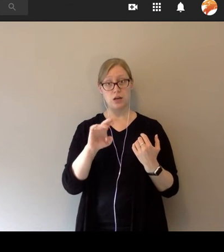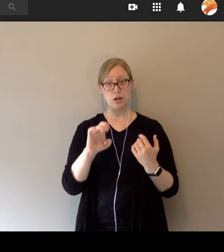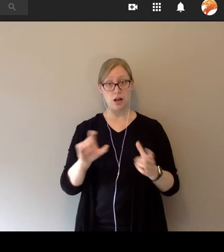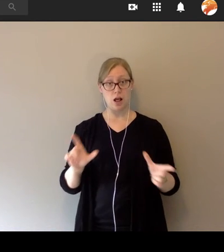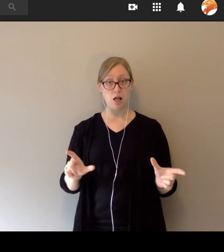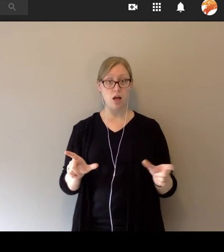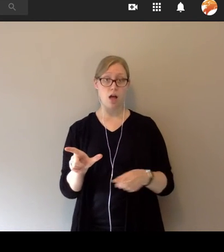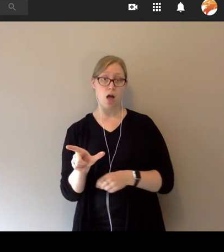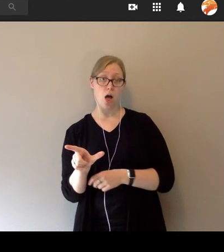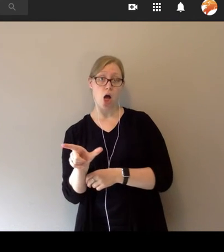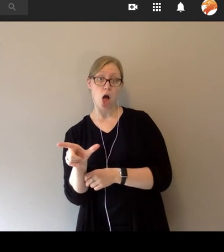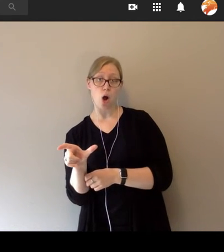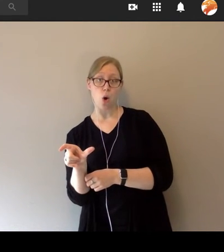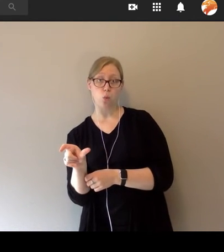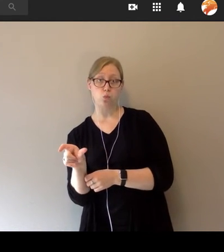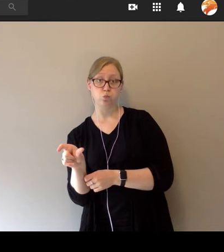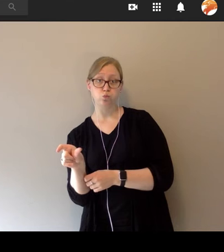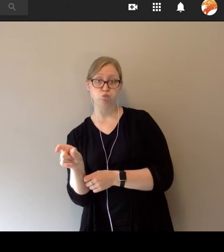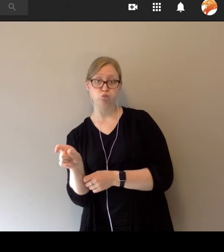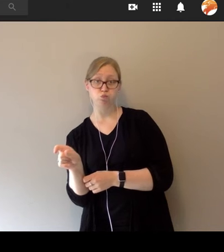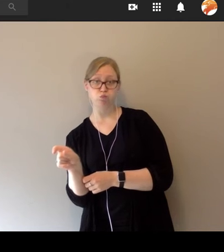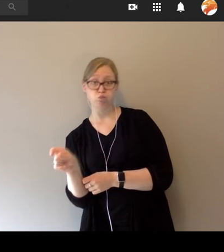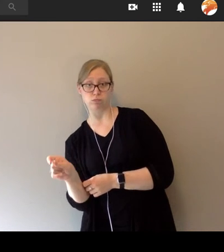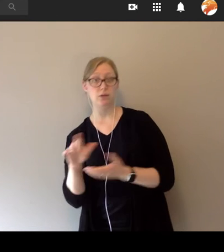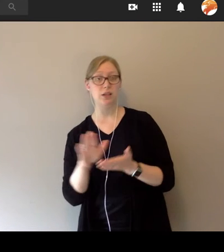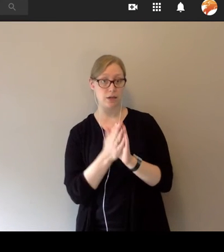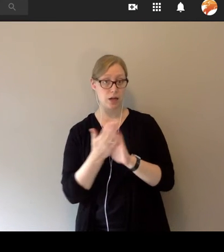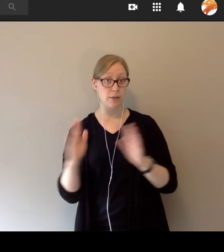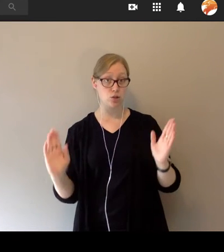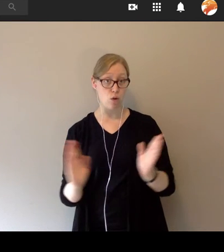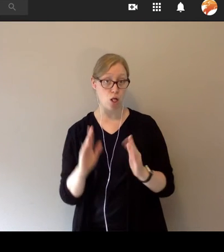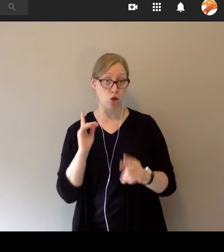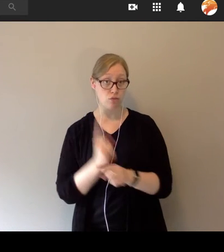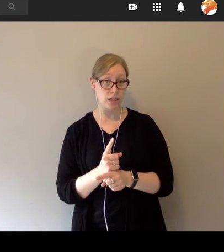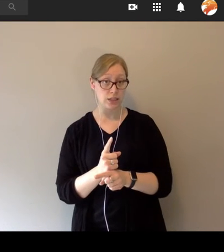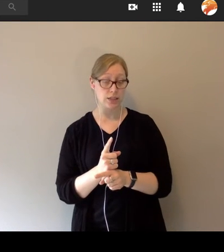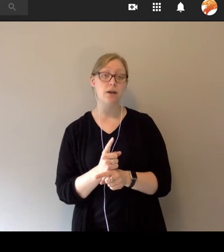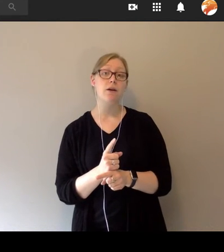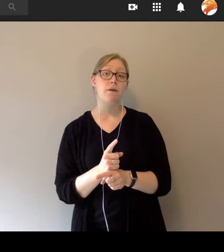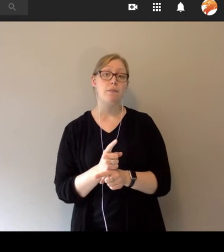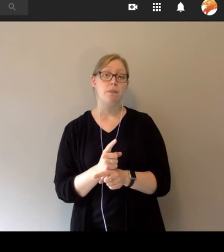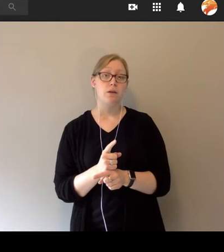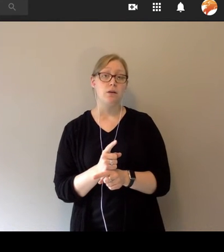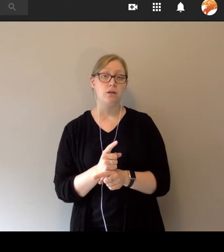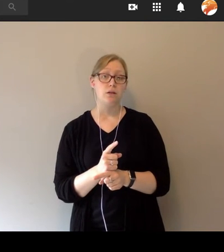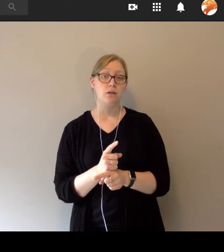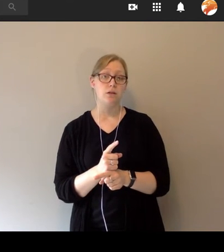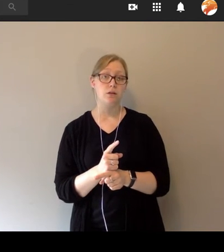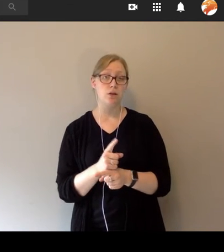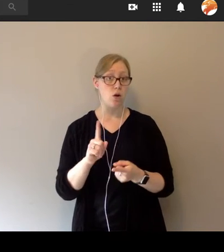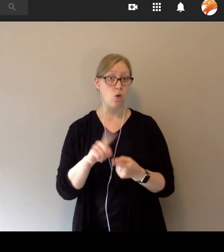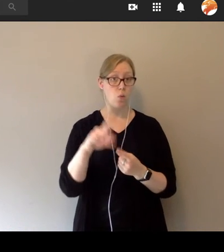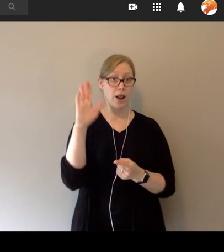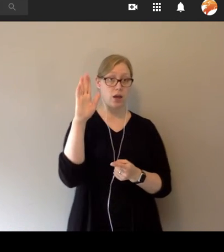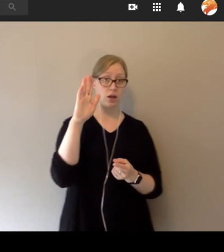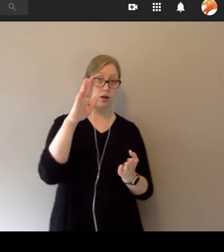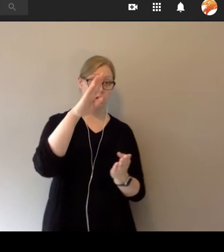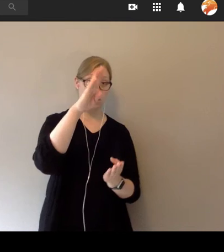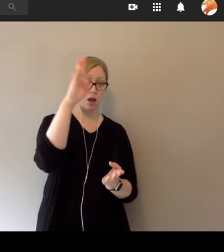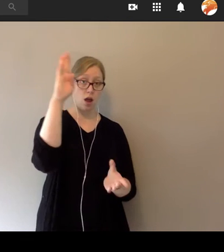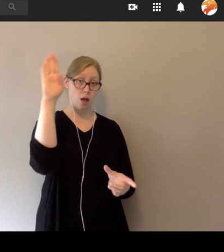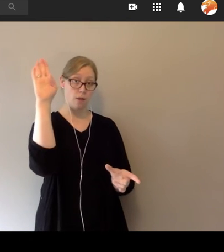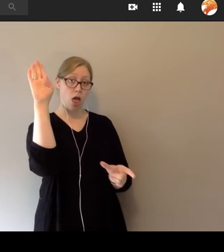this horizontal length was decreasing. And when you get to be a 90-degree angle, there is no horizontal